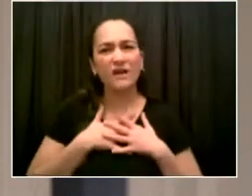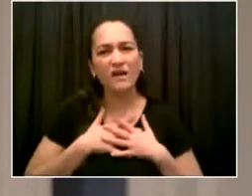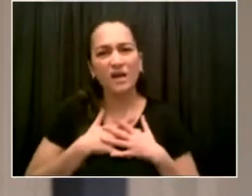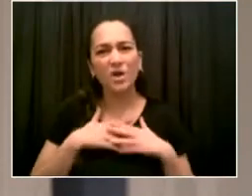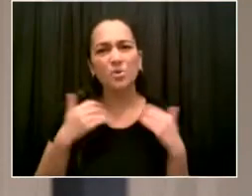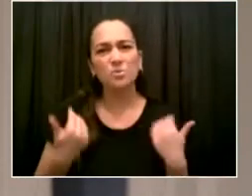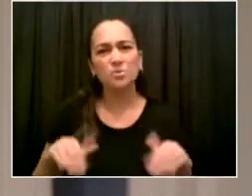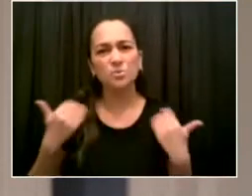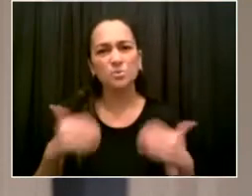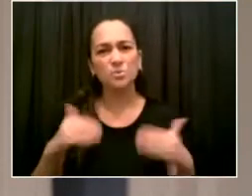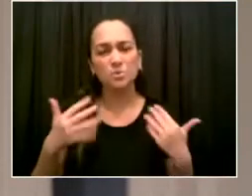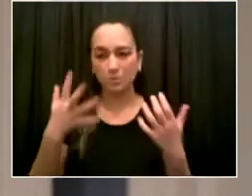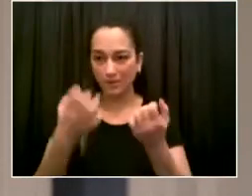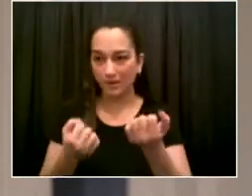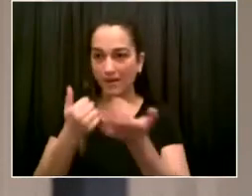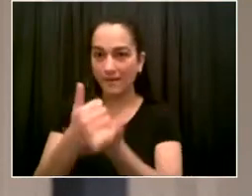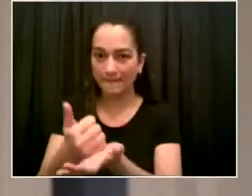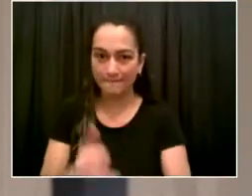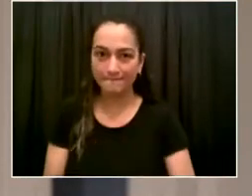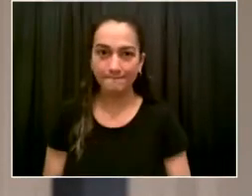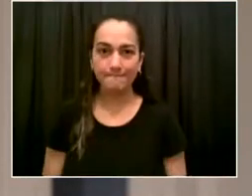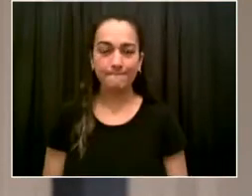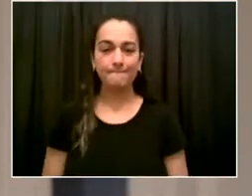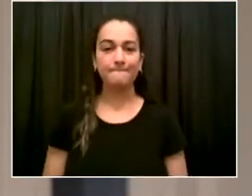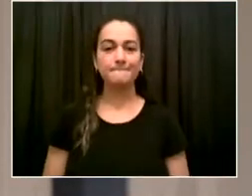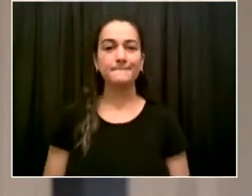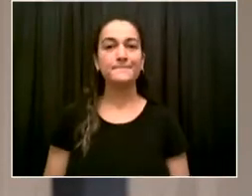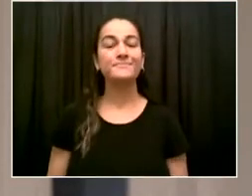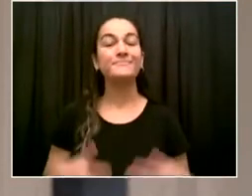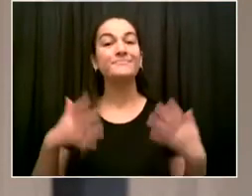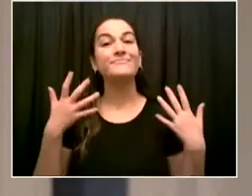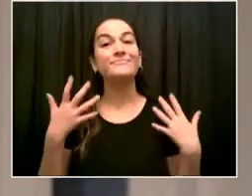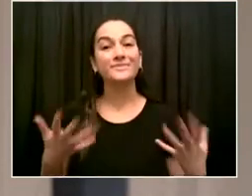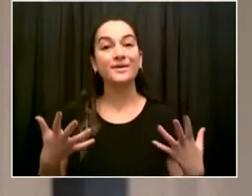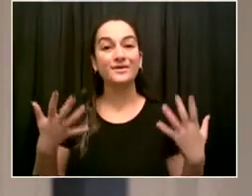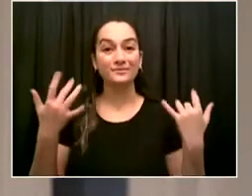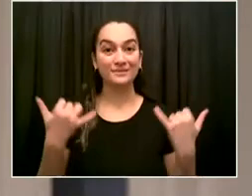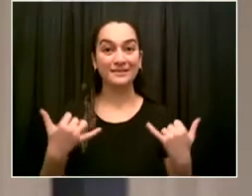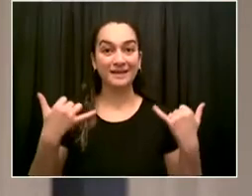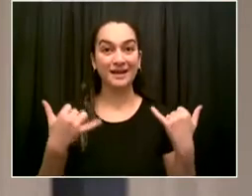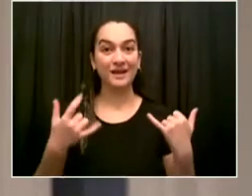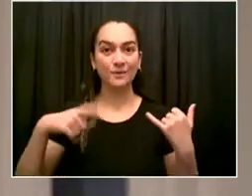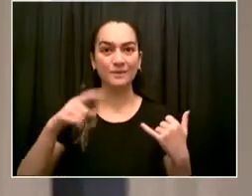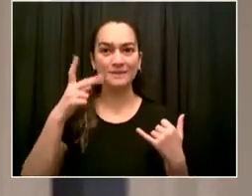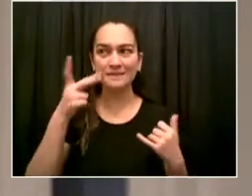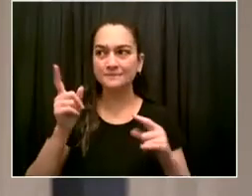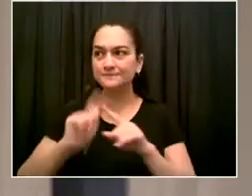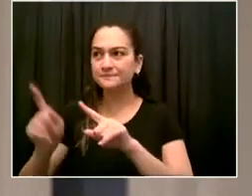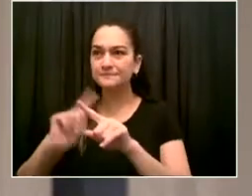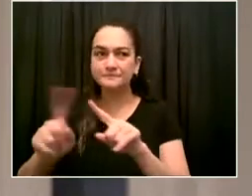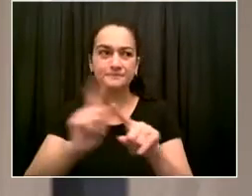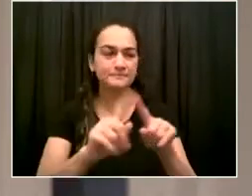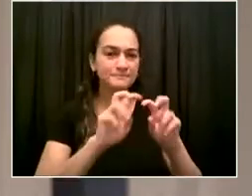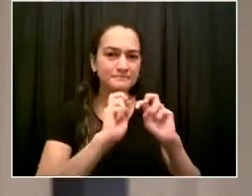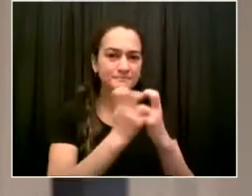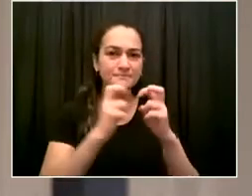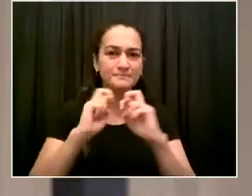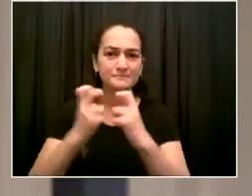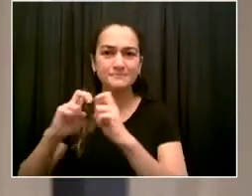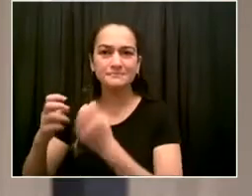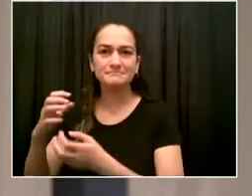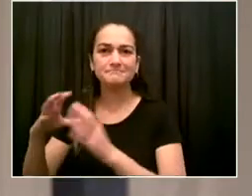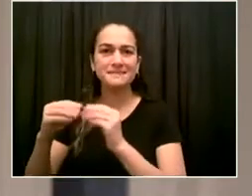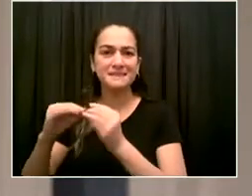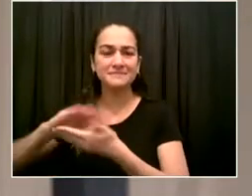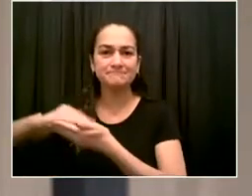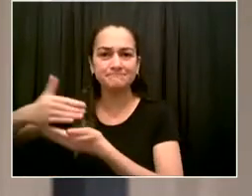and auditoriums and other places all across this city was that there was a huge need that was not getting